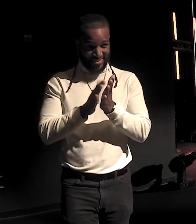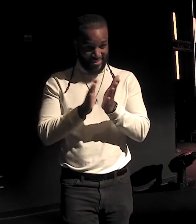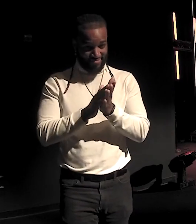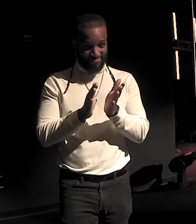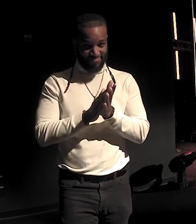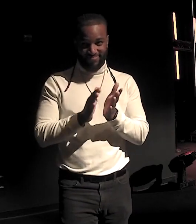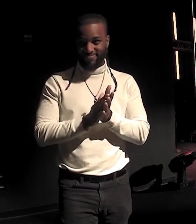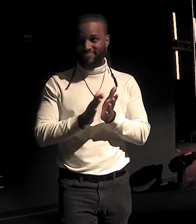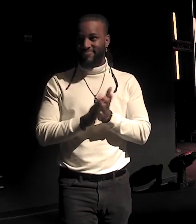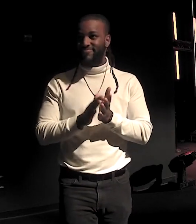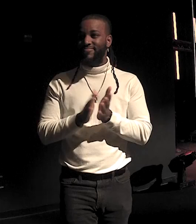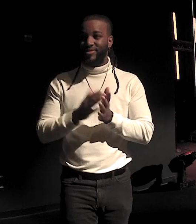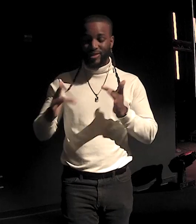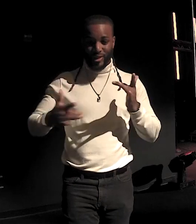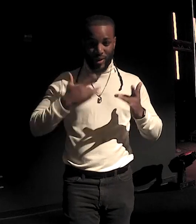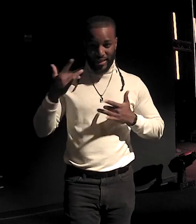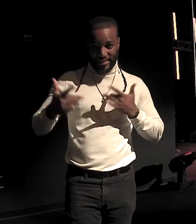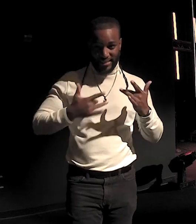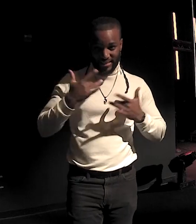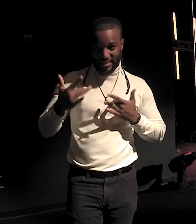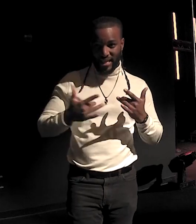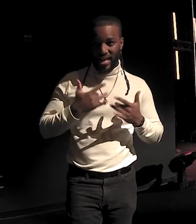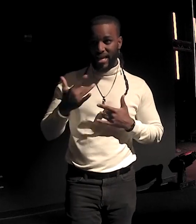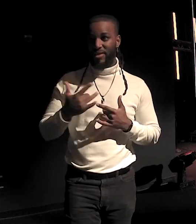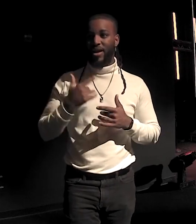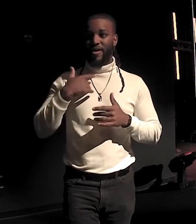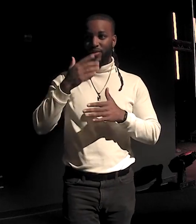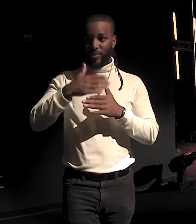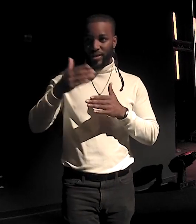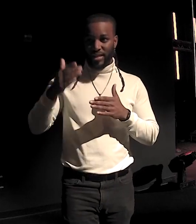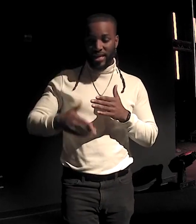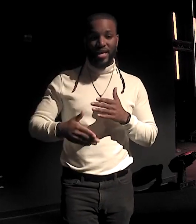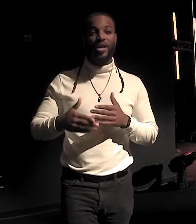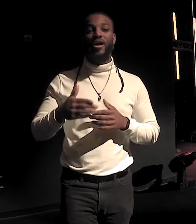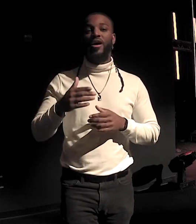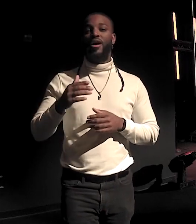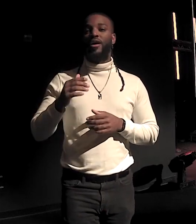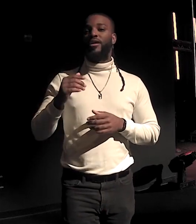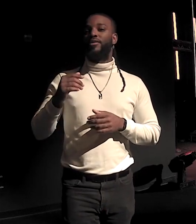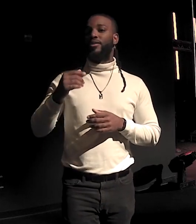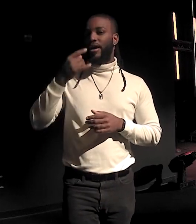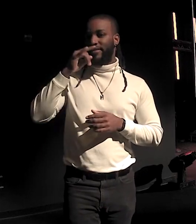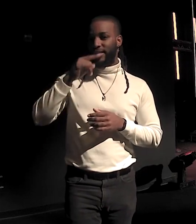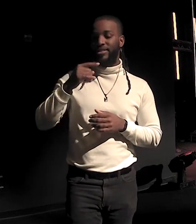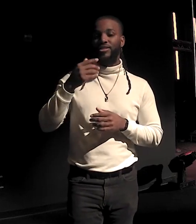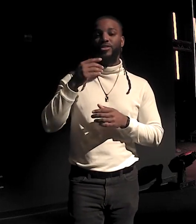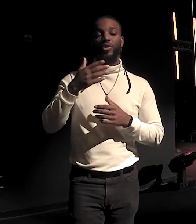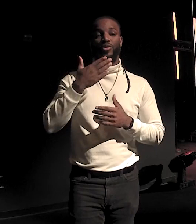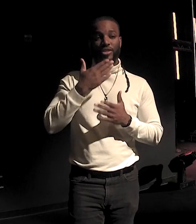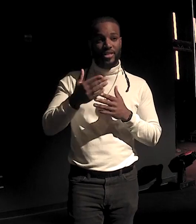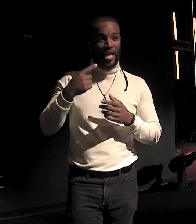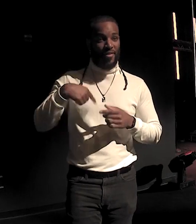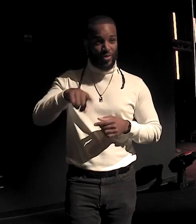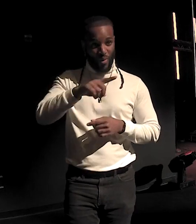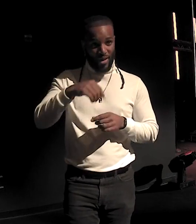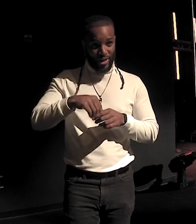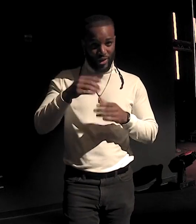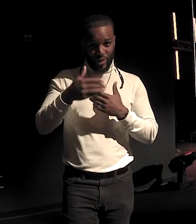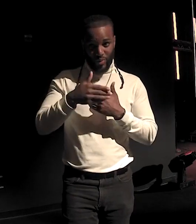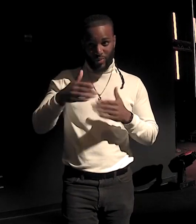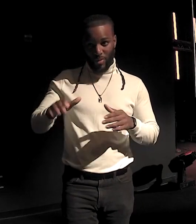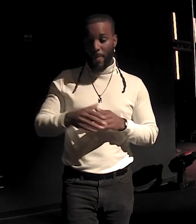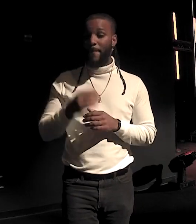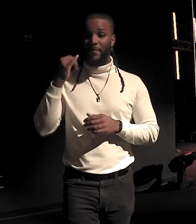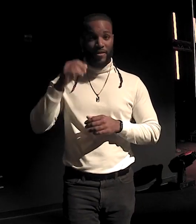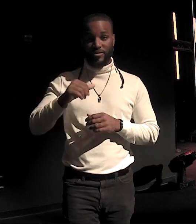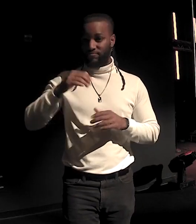good. I'm so excited. Worship Together weekends are a blast. Kids, so good to have you in the room as well. And if you haven't been